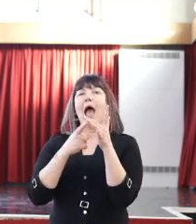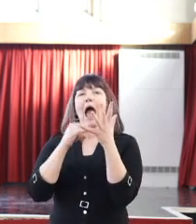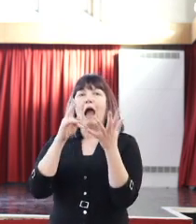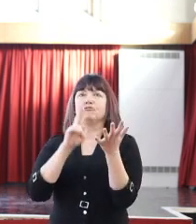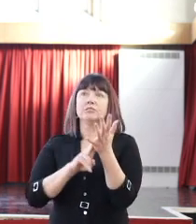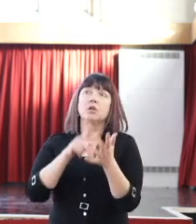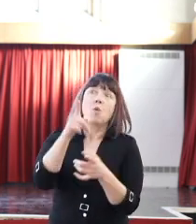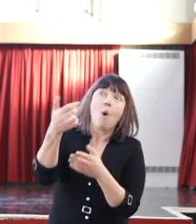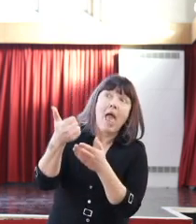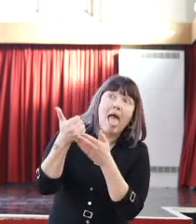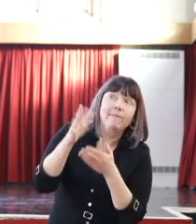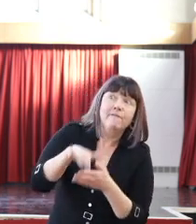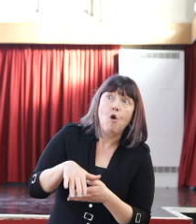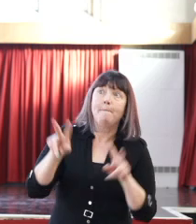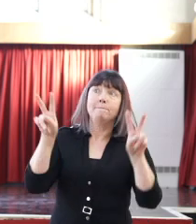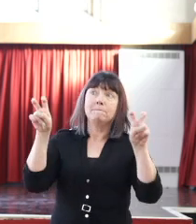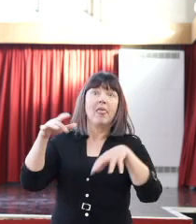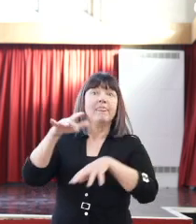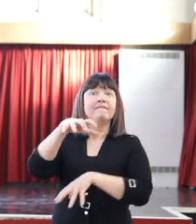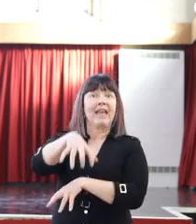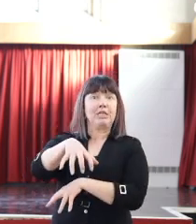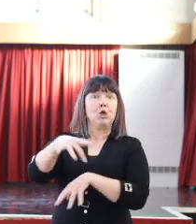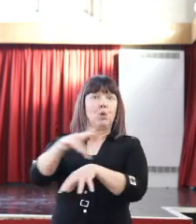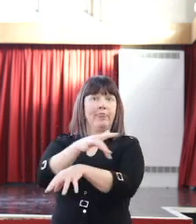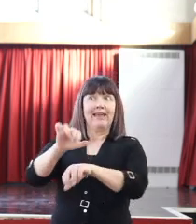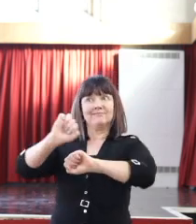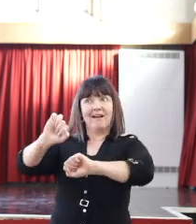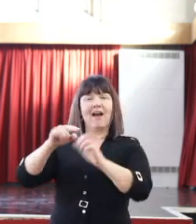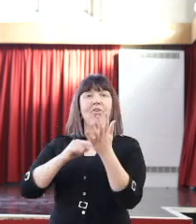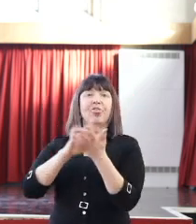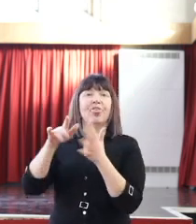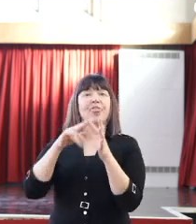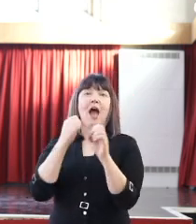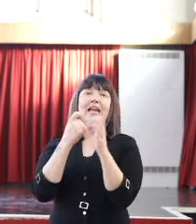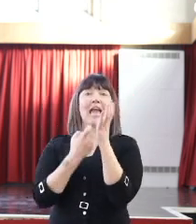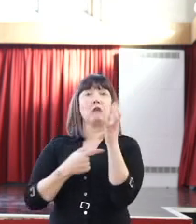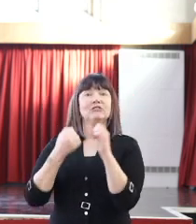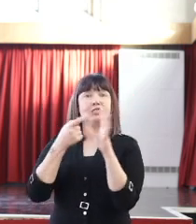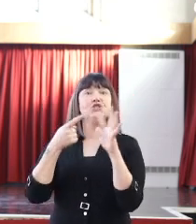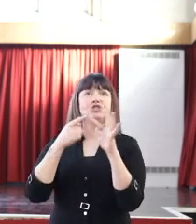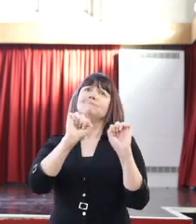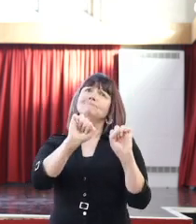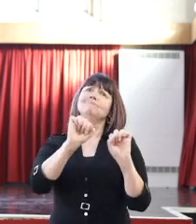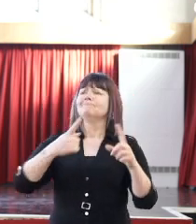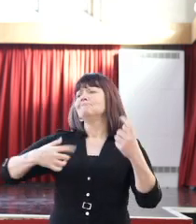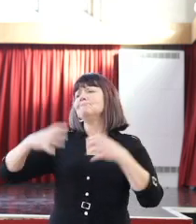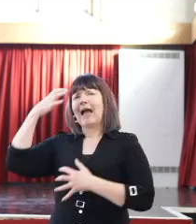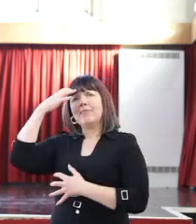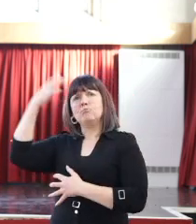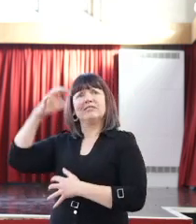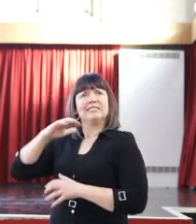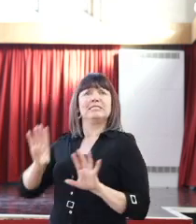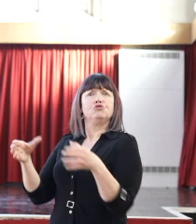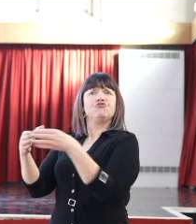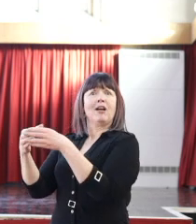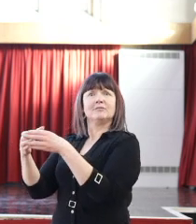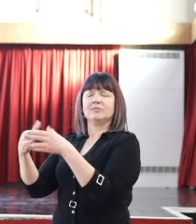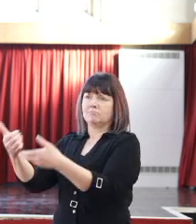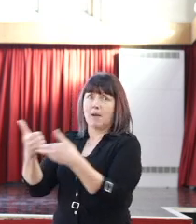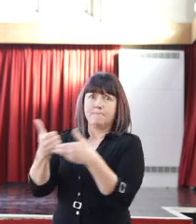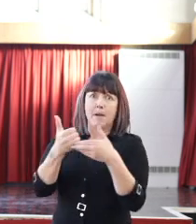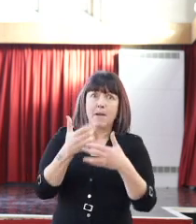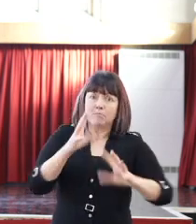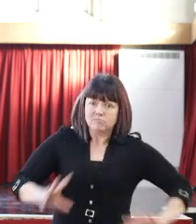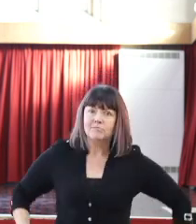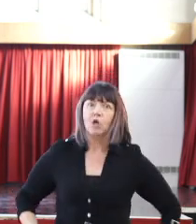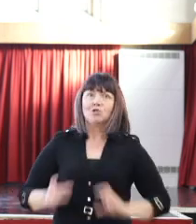very much, Adam, and some wonderful young people from the Prince's Trust as well. So it was just a wonderful, accessible animation for